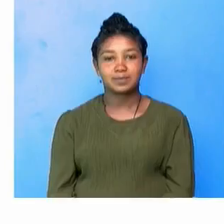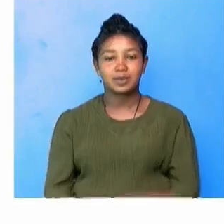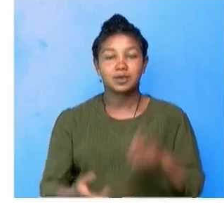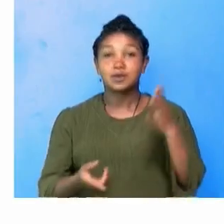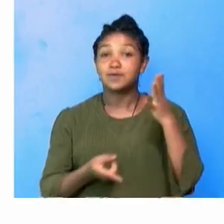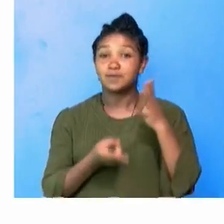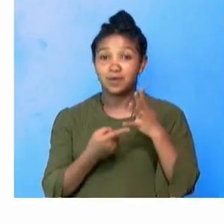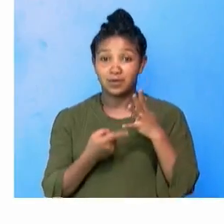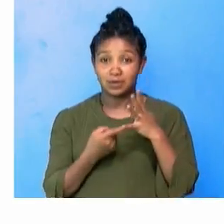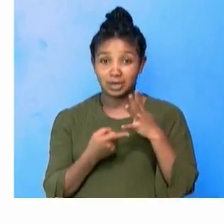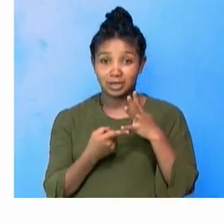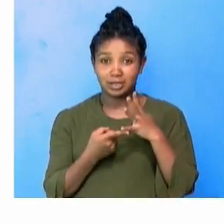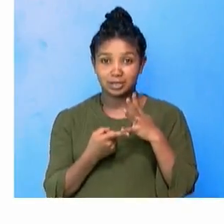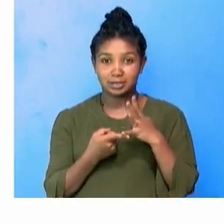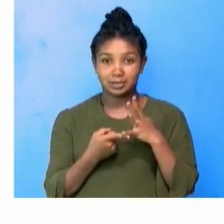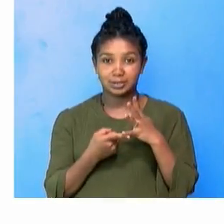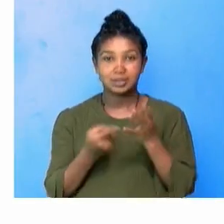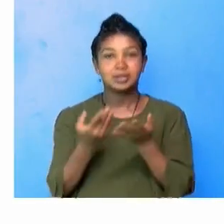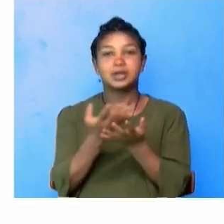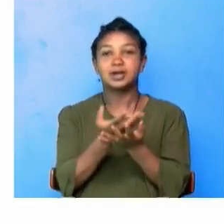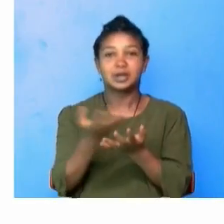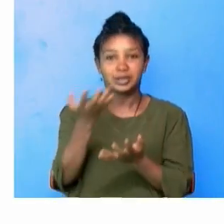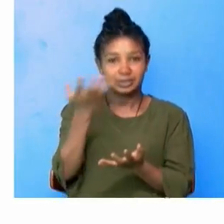4, rich.